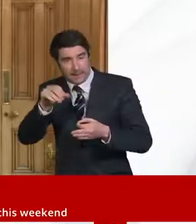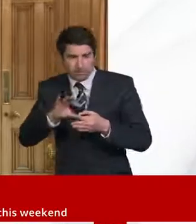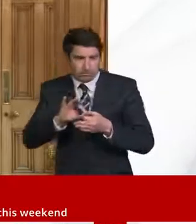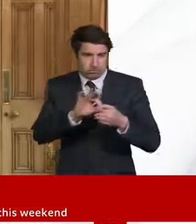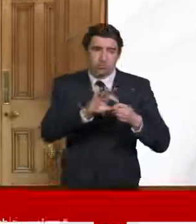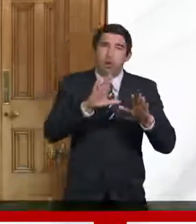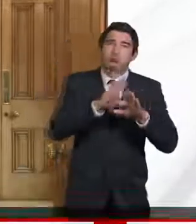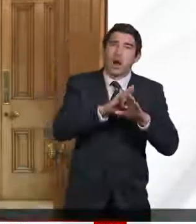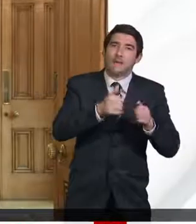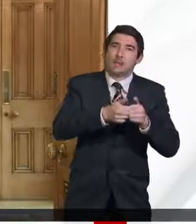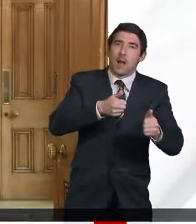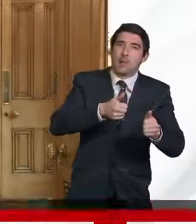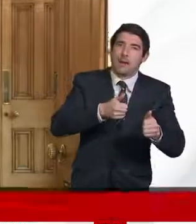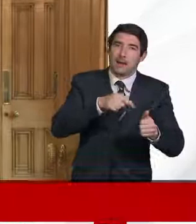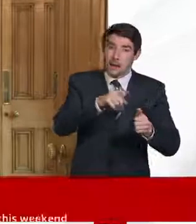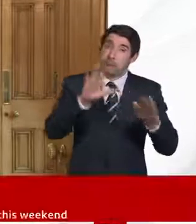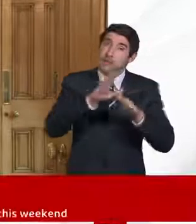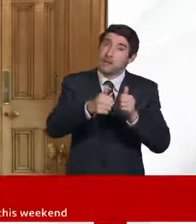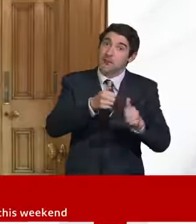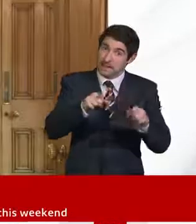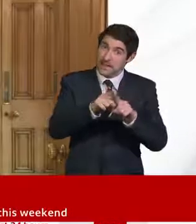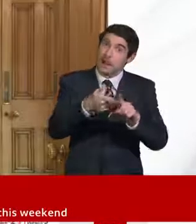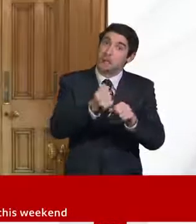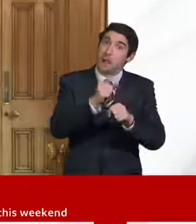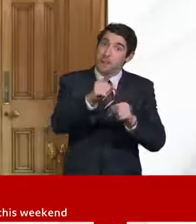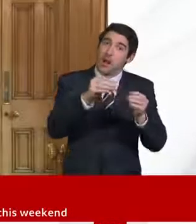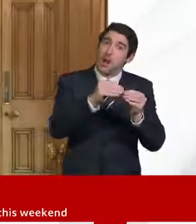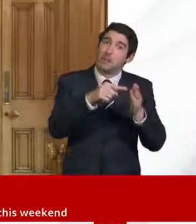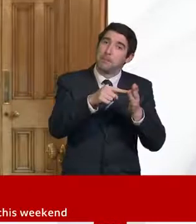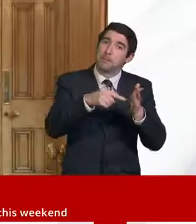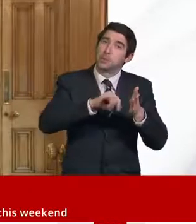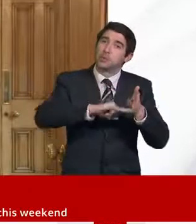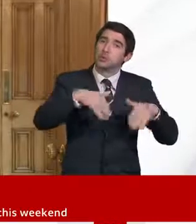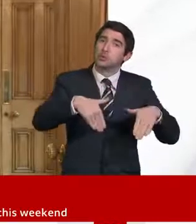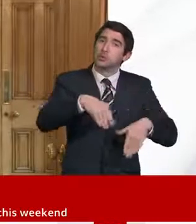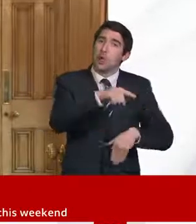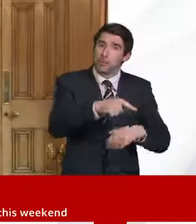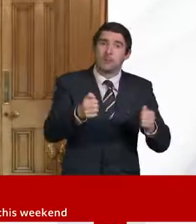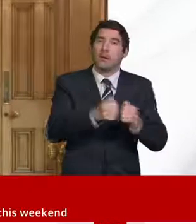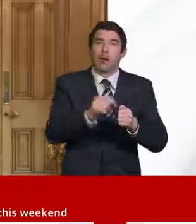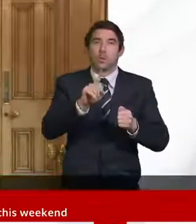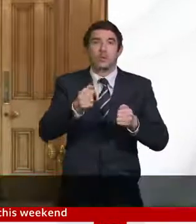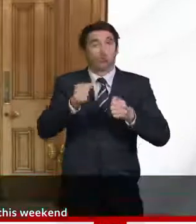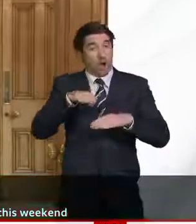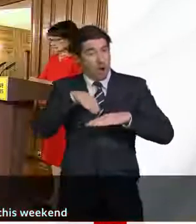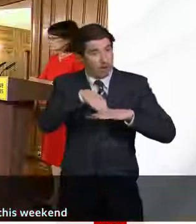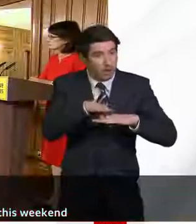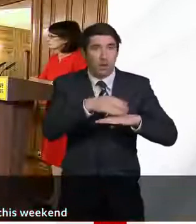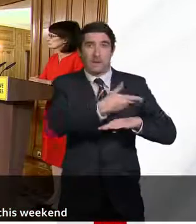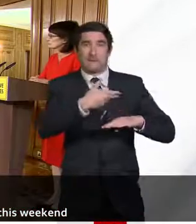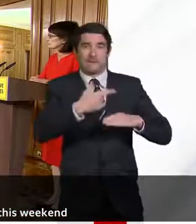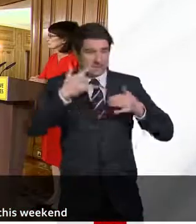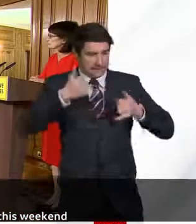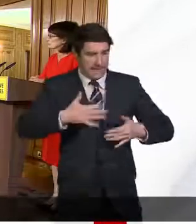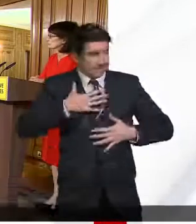of drive-in centres for NHS and frontline workers to be tested. But I'll hand over to Stephen first of all. So you're